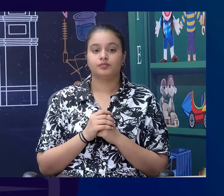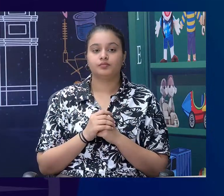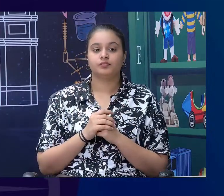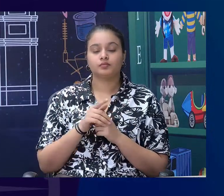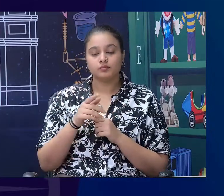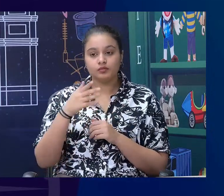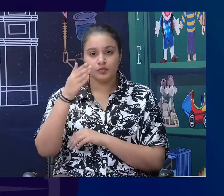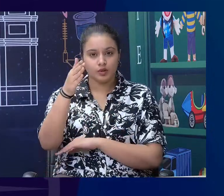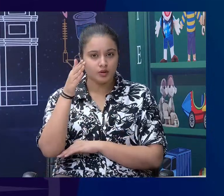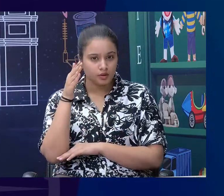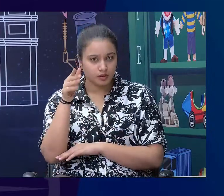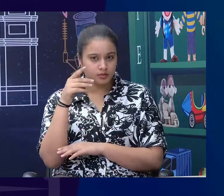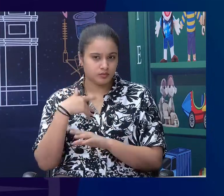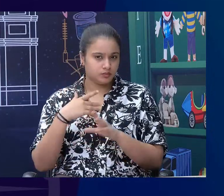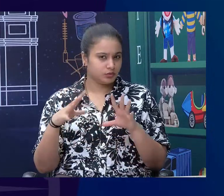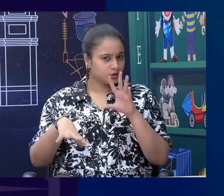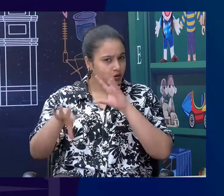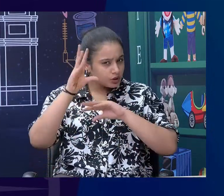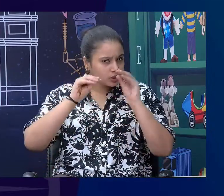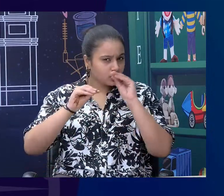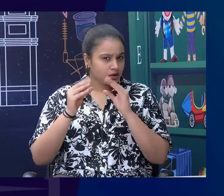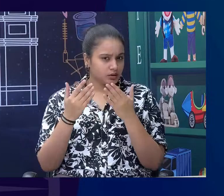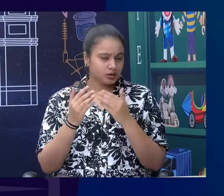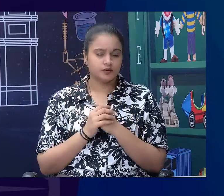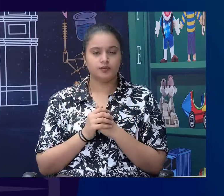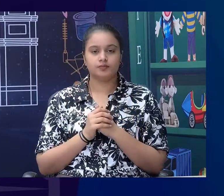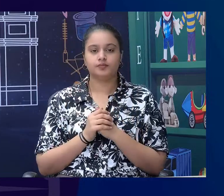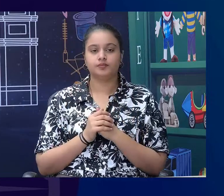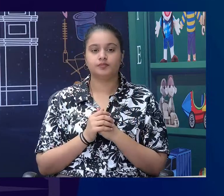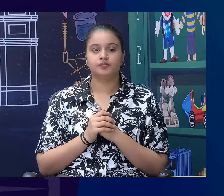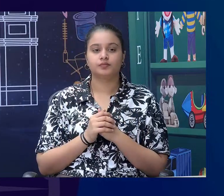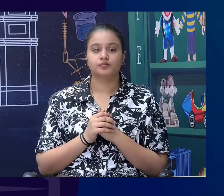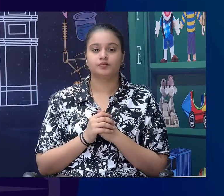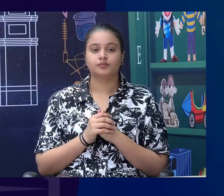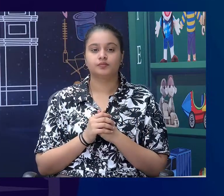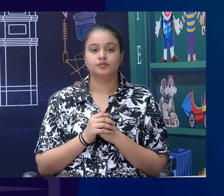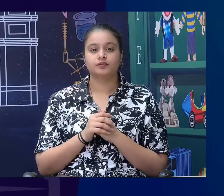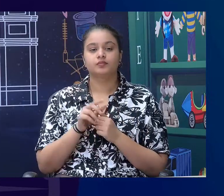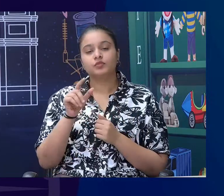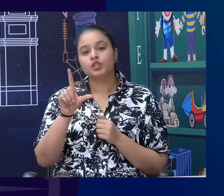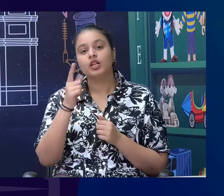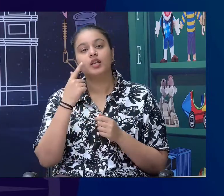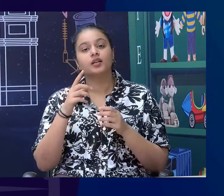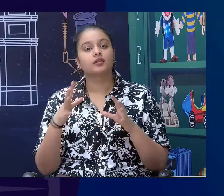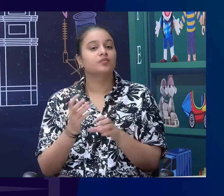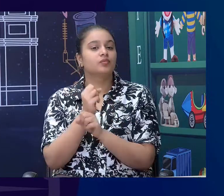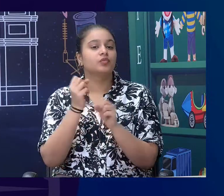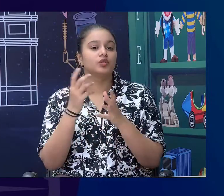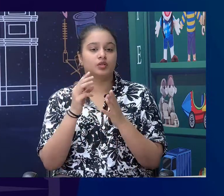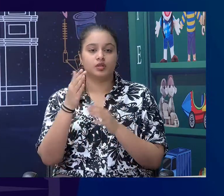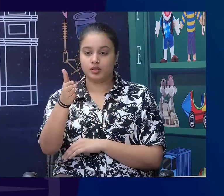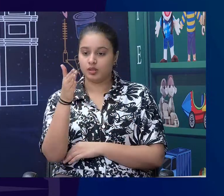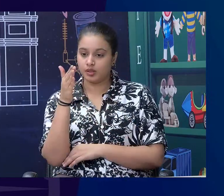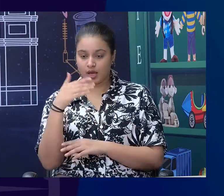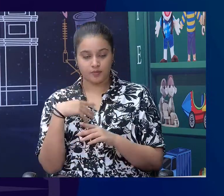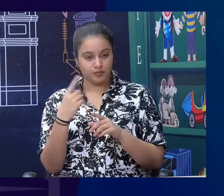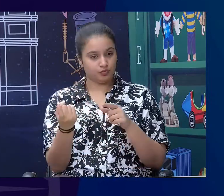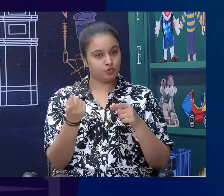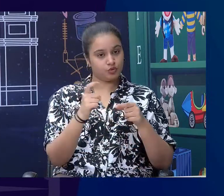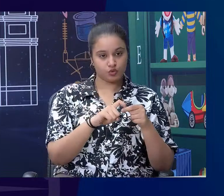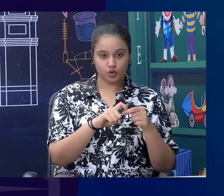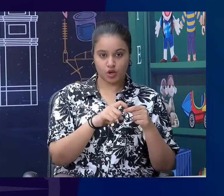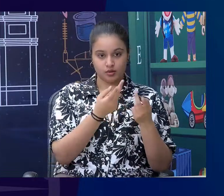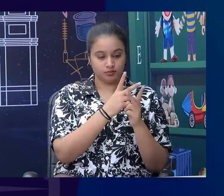also learned something from this story. Camel he was taught a learns. lesson. Yes. And what lesson? So camel joins the other animals.